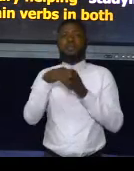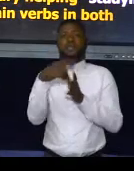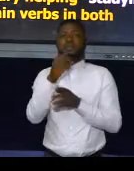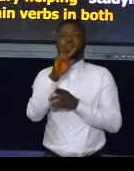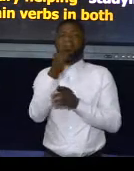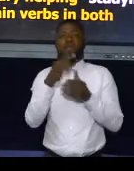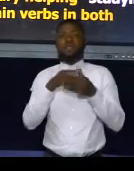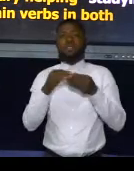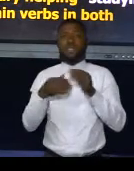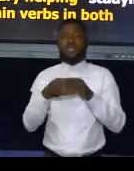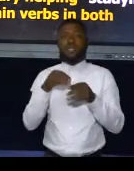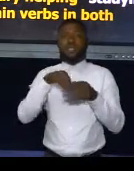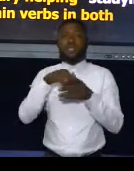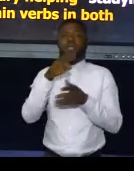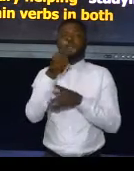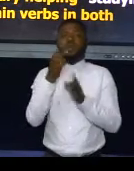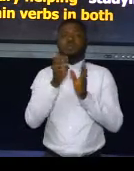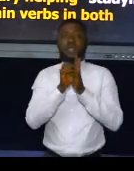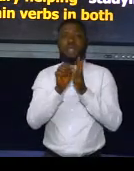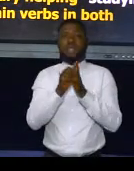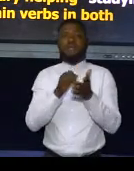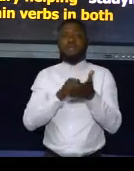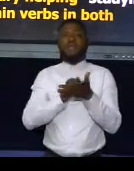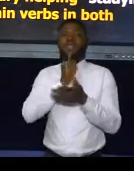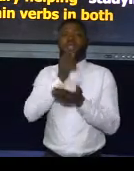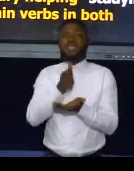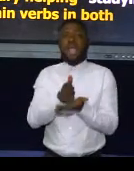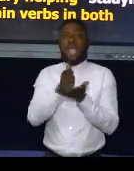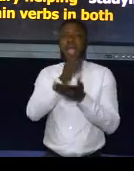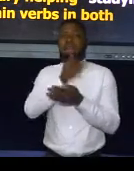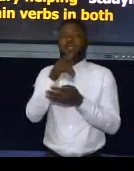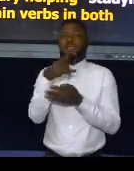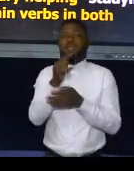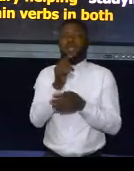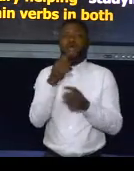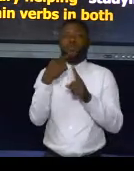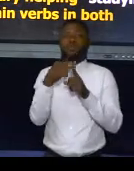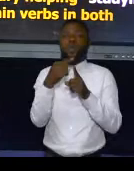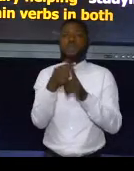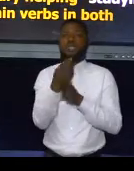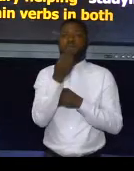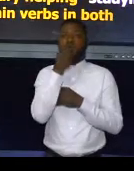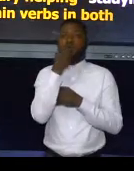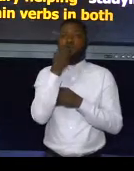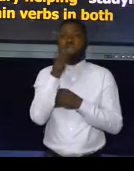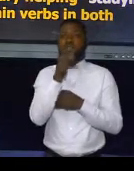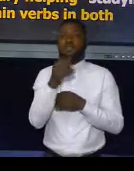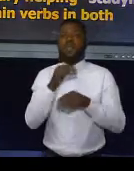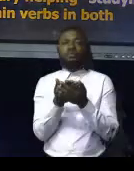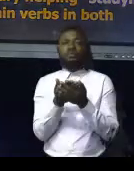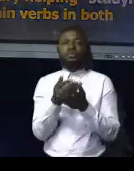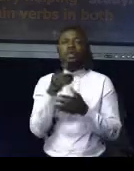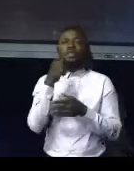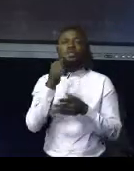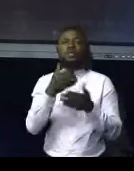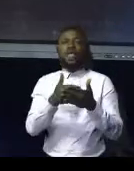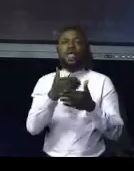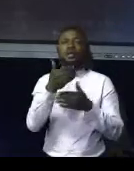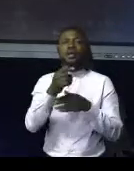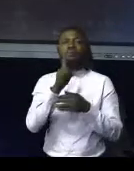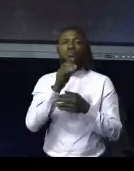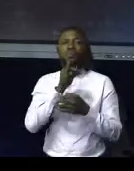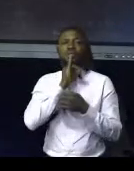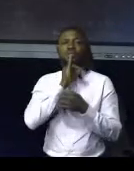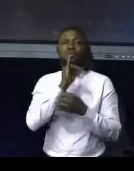second example, it is helping the word eating. It is an ongoing action. The next